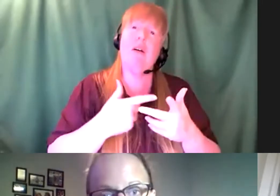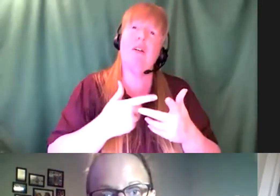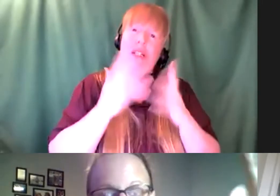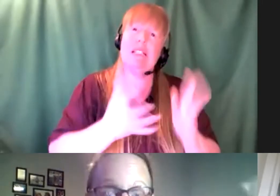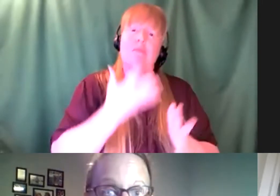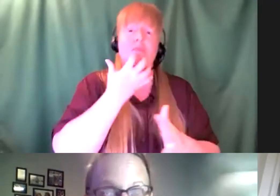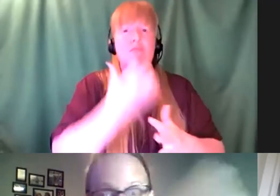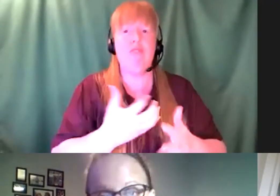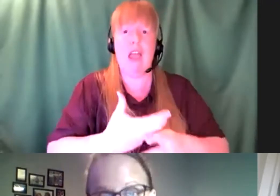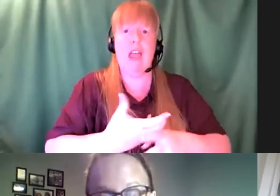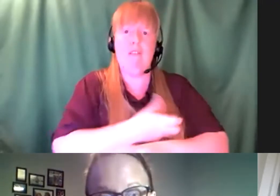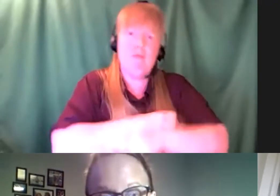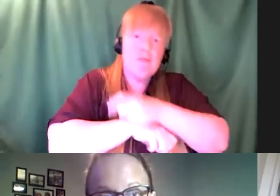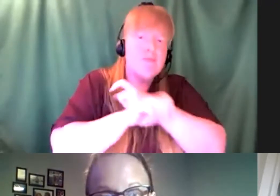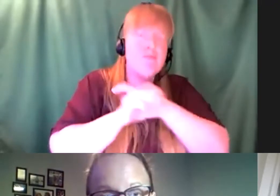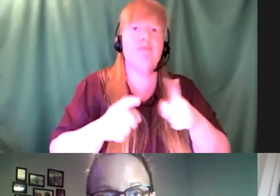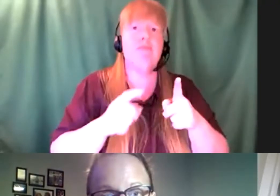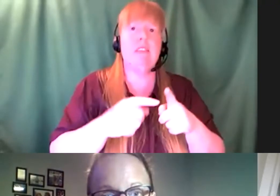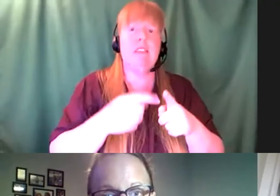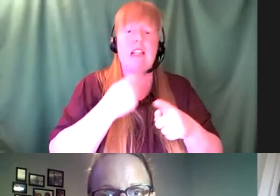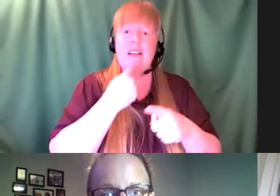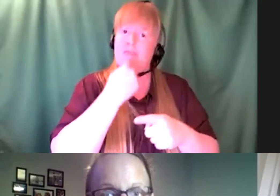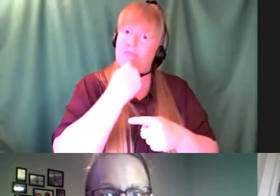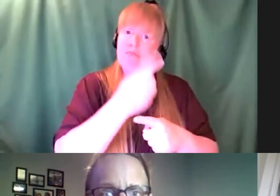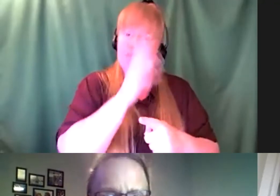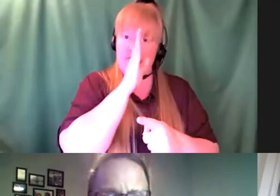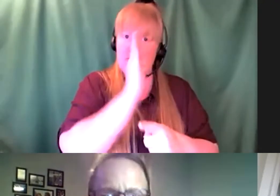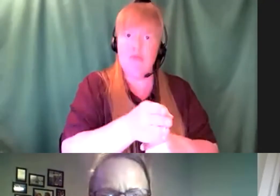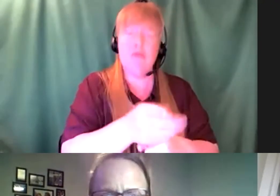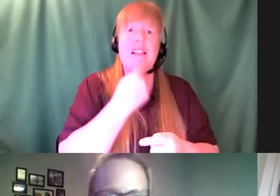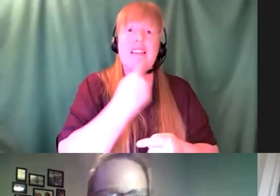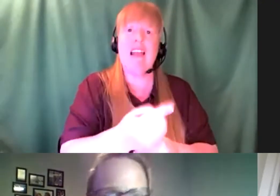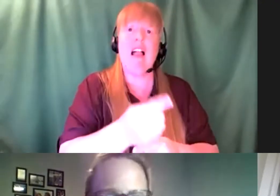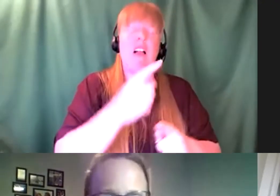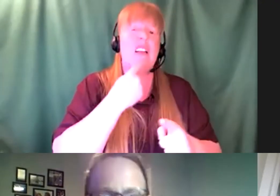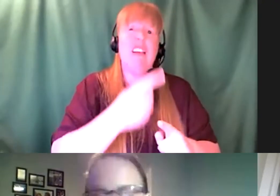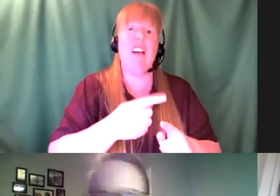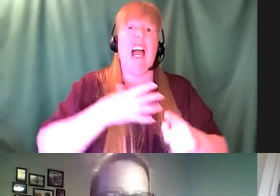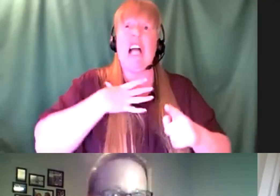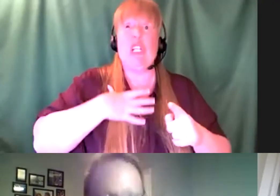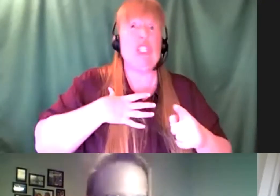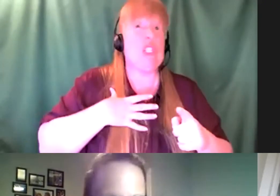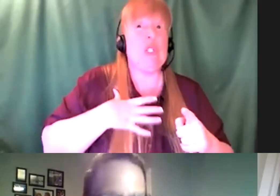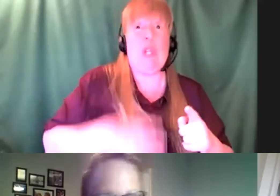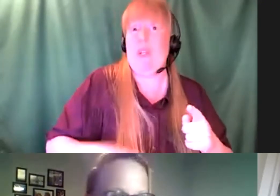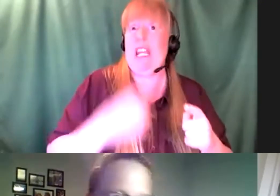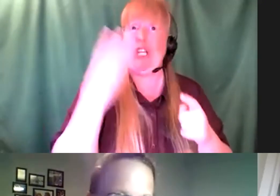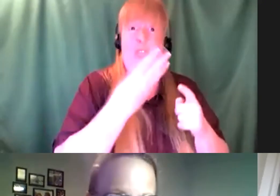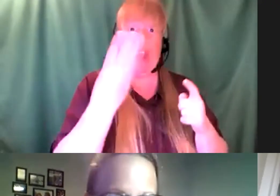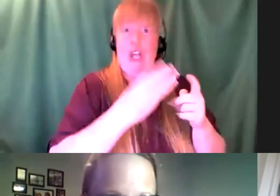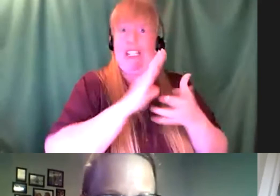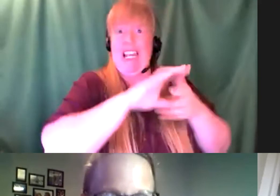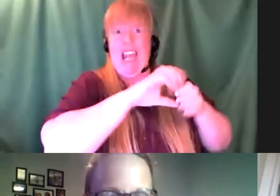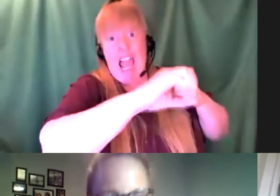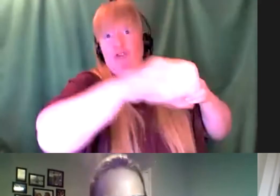and tell people, don't be afraid of saying to people, don't panic, I don't need 13 handrails, I just need this or this.